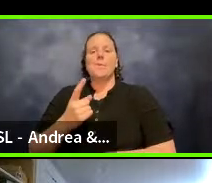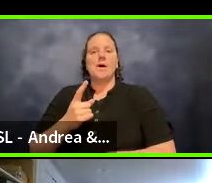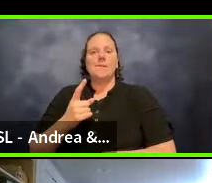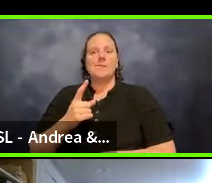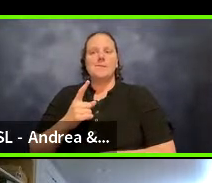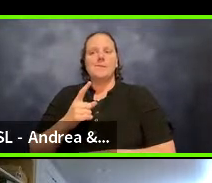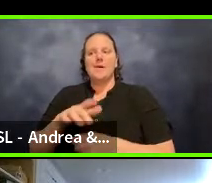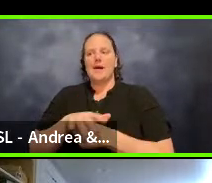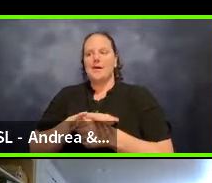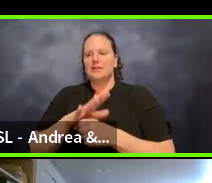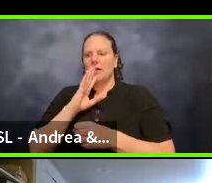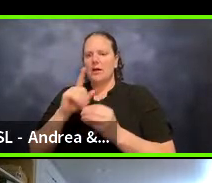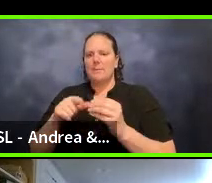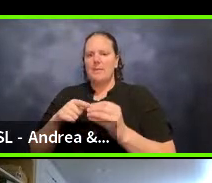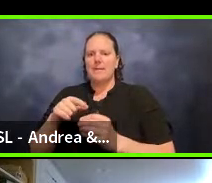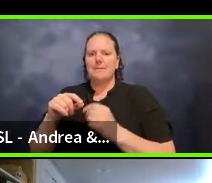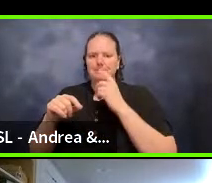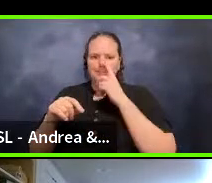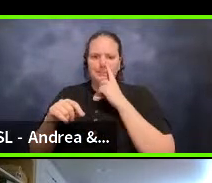domain.